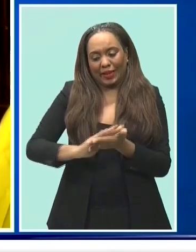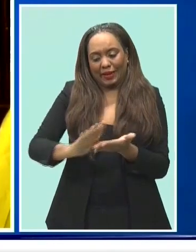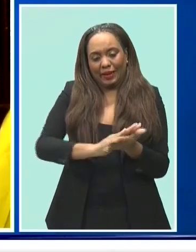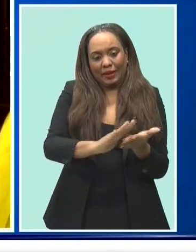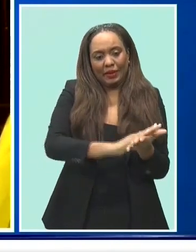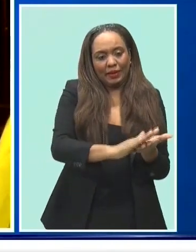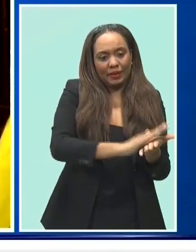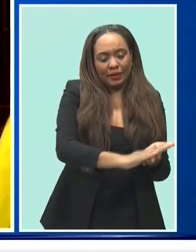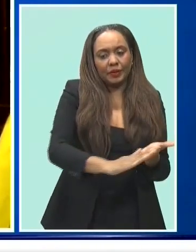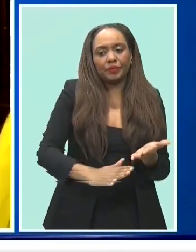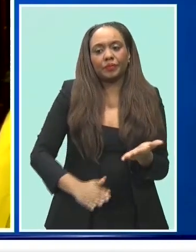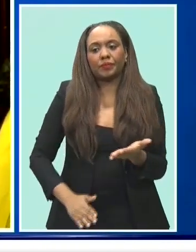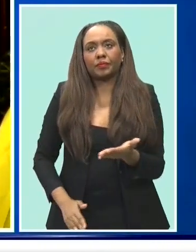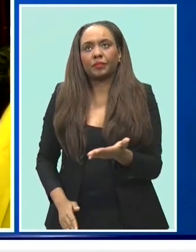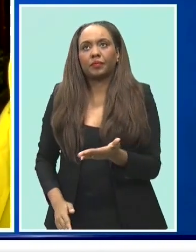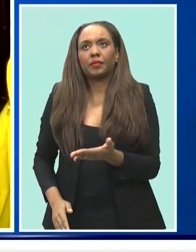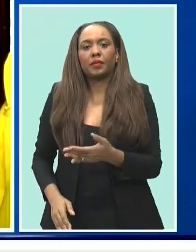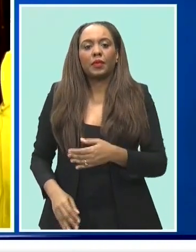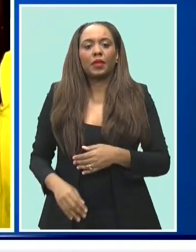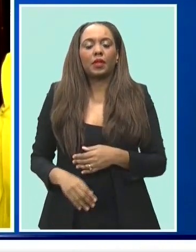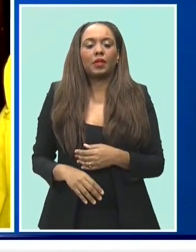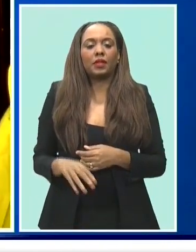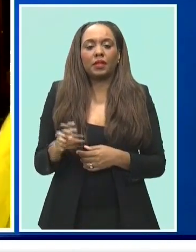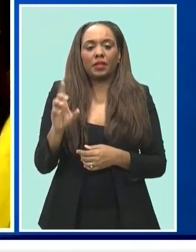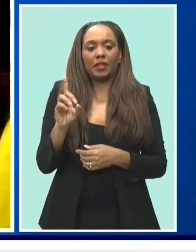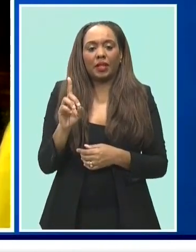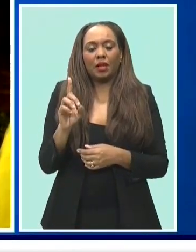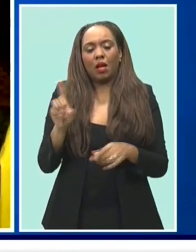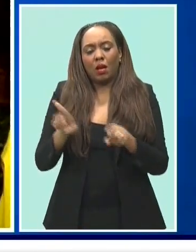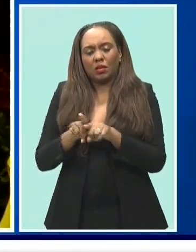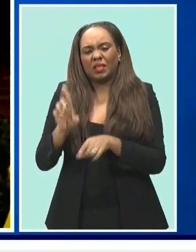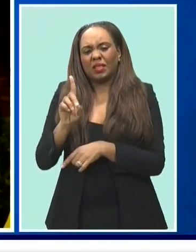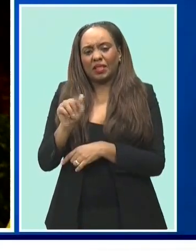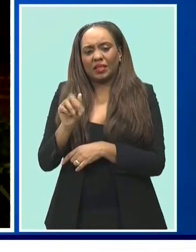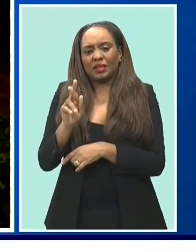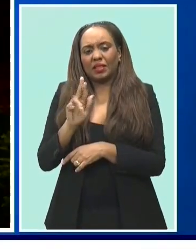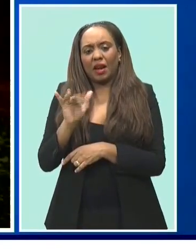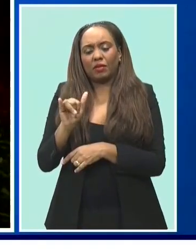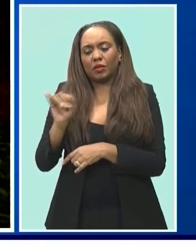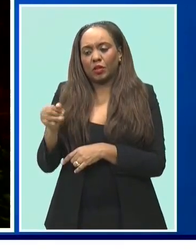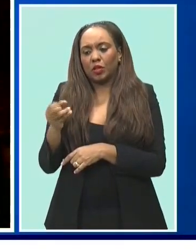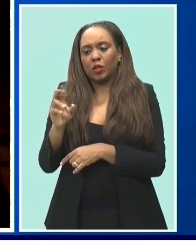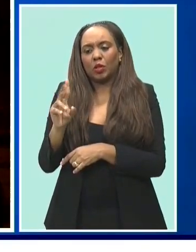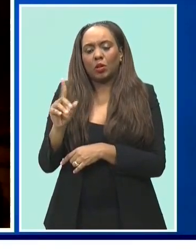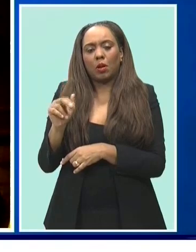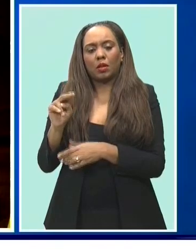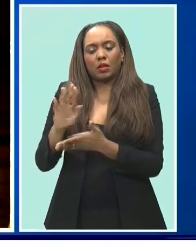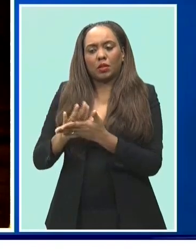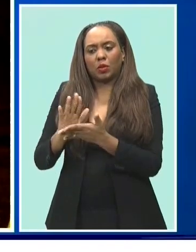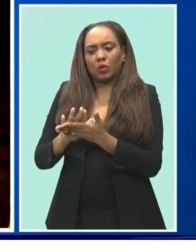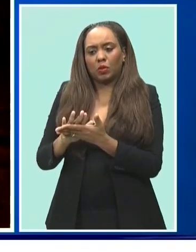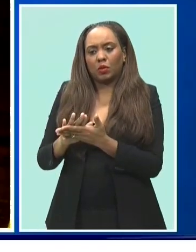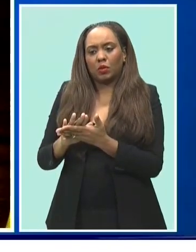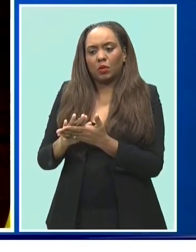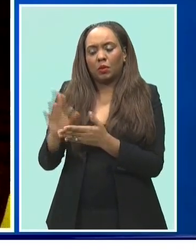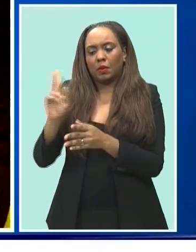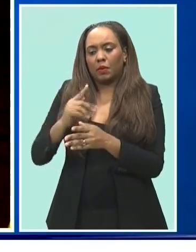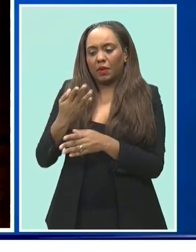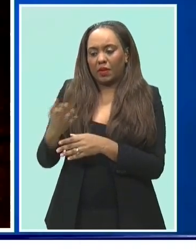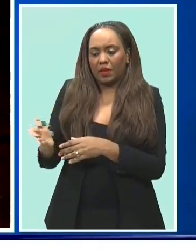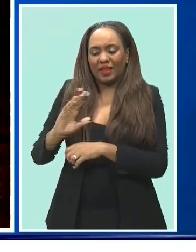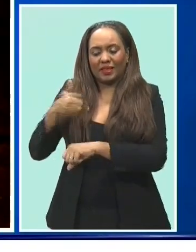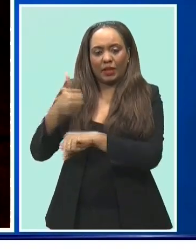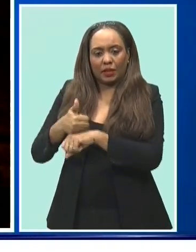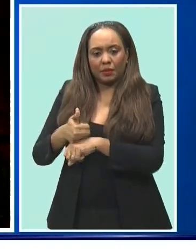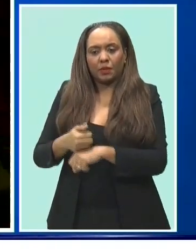bases, including Darrell Jordan Secondary. There's also mass casualty on standby